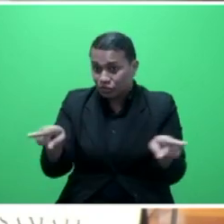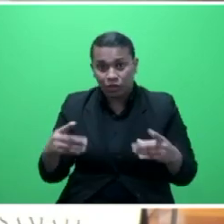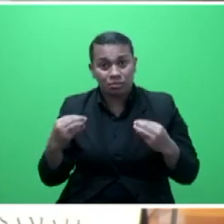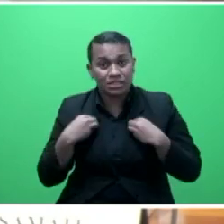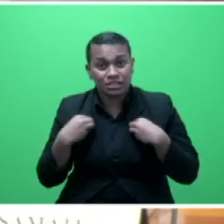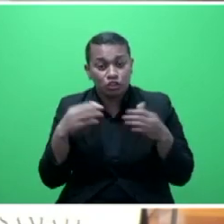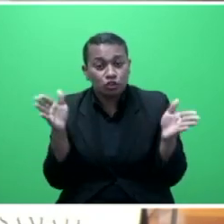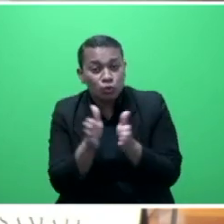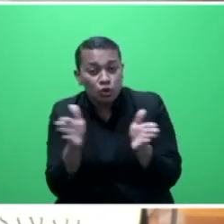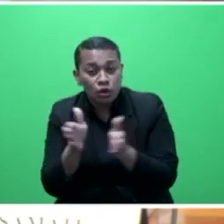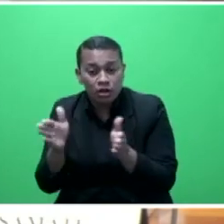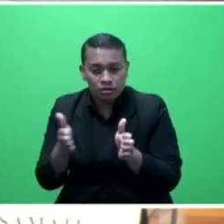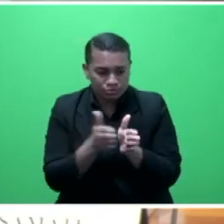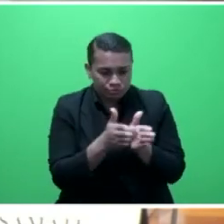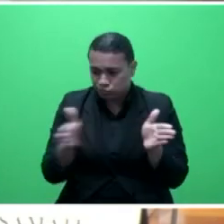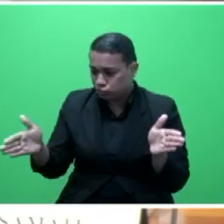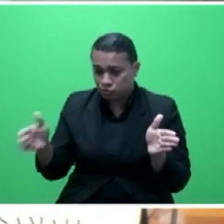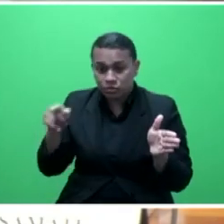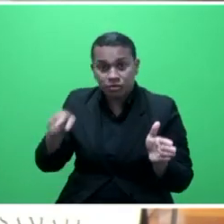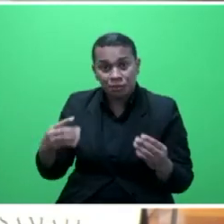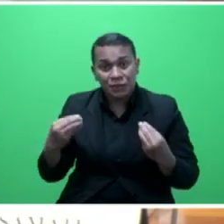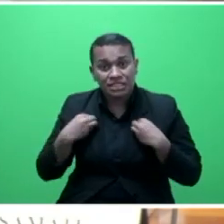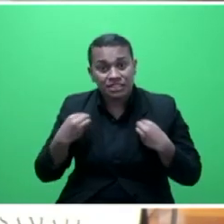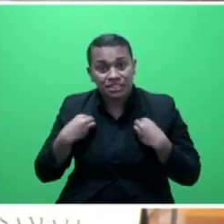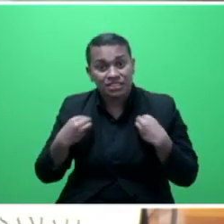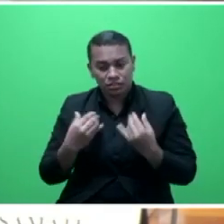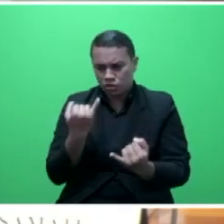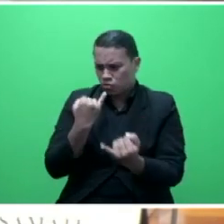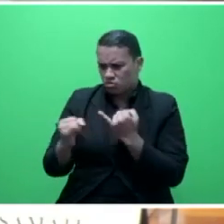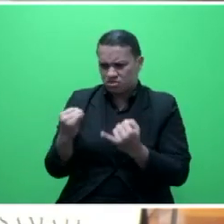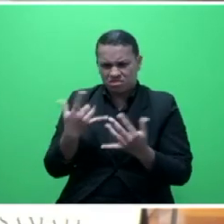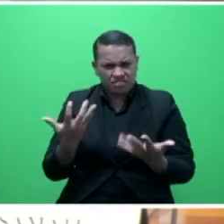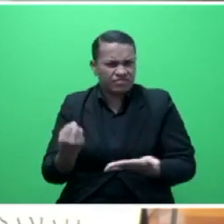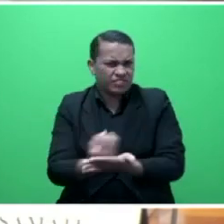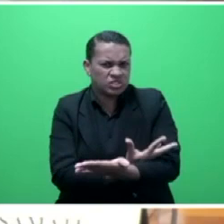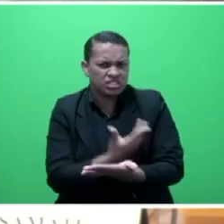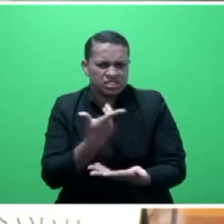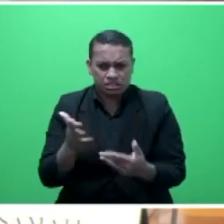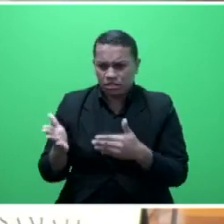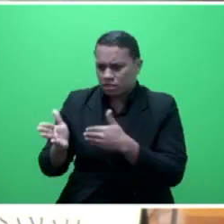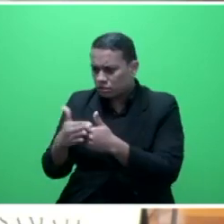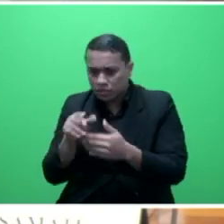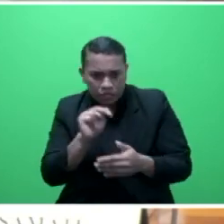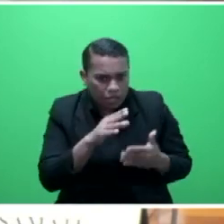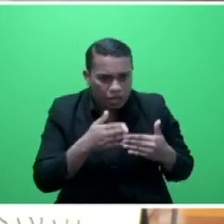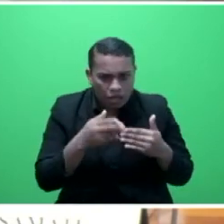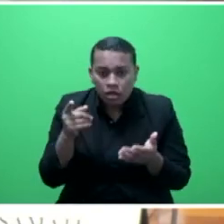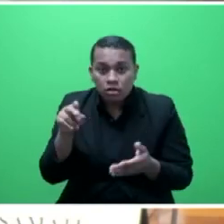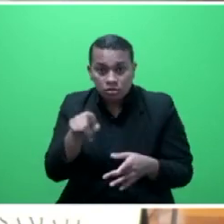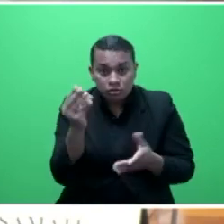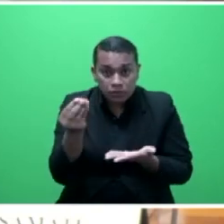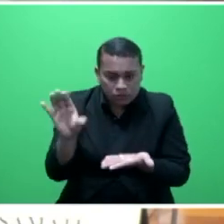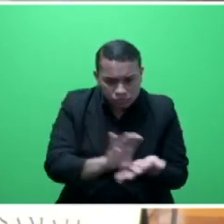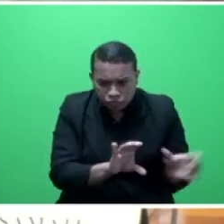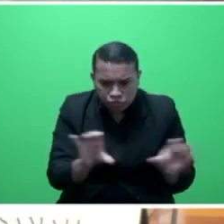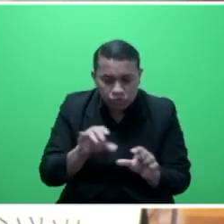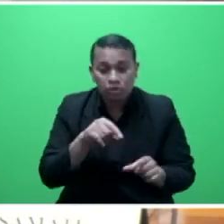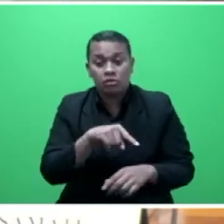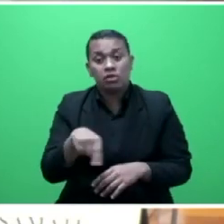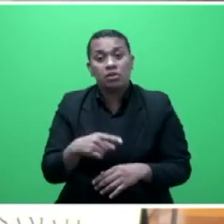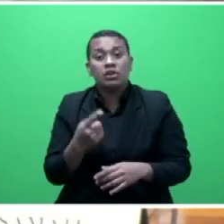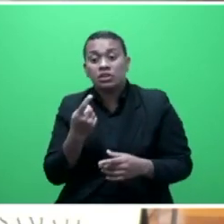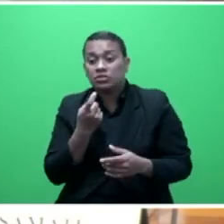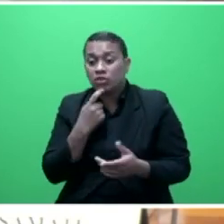medium enterprises worst affected by the pandemic. These are highly targeted loans that ease the financial burden